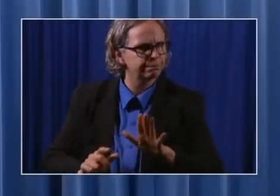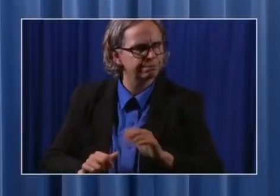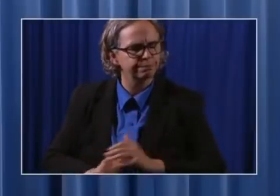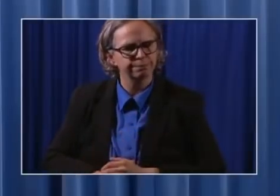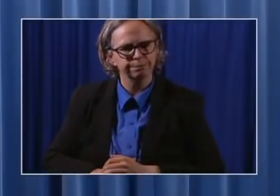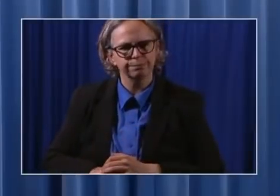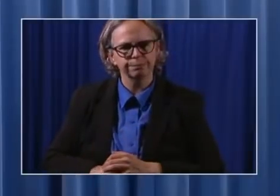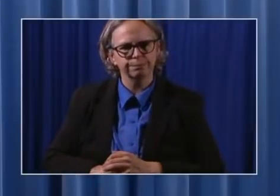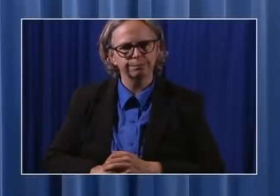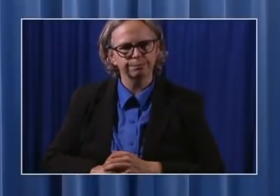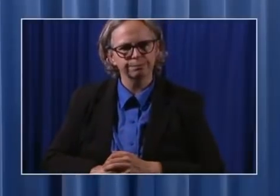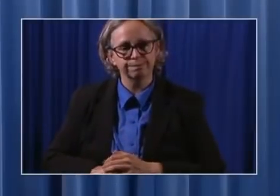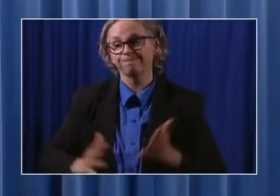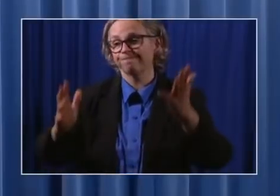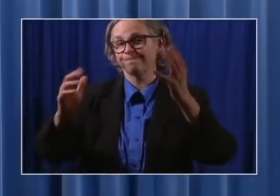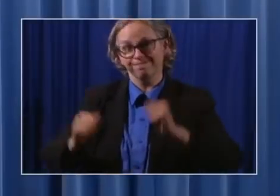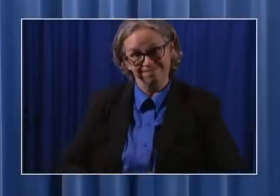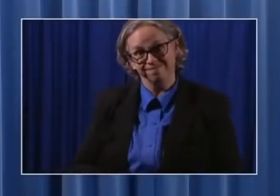Thank you, Governor.